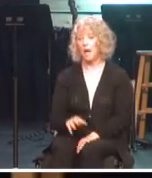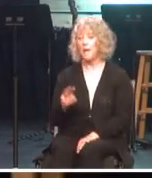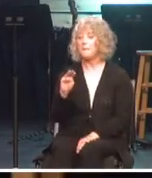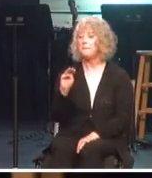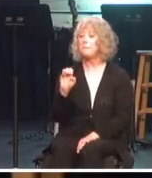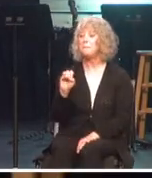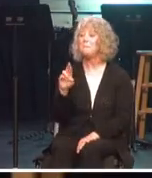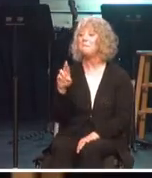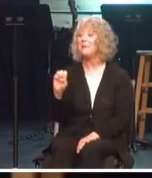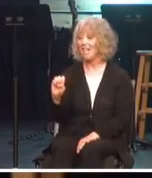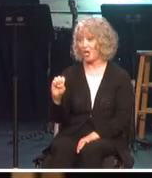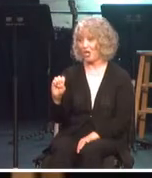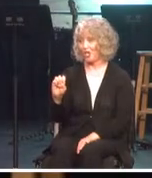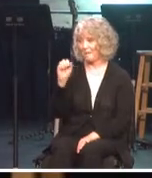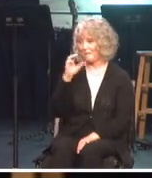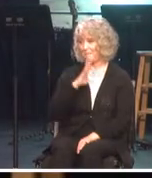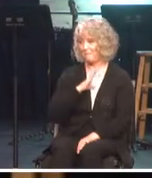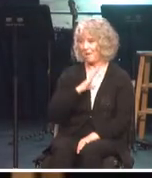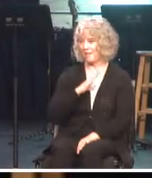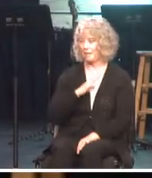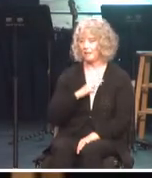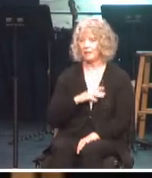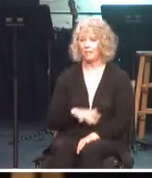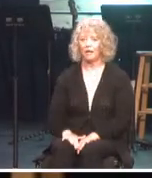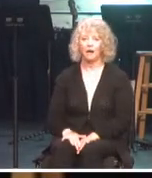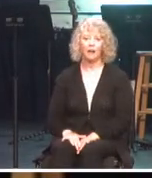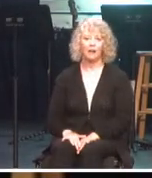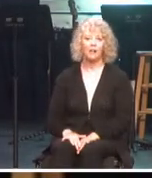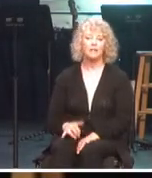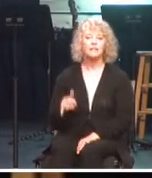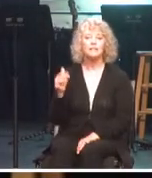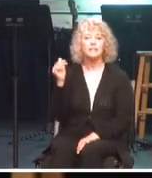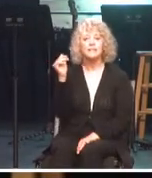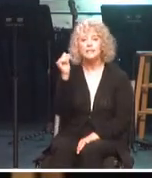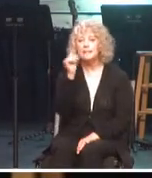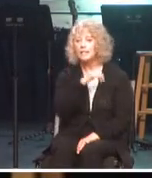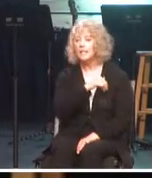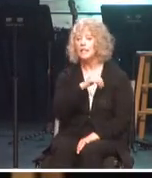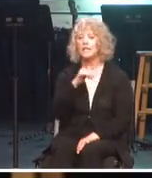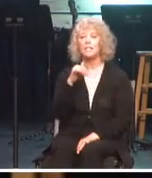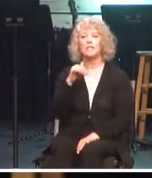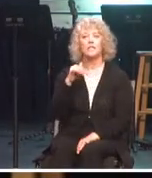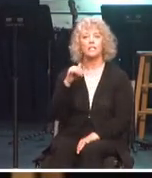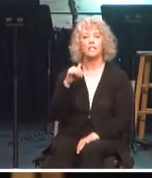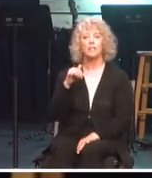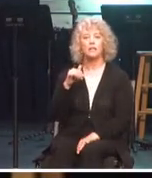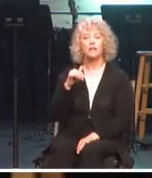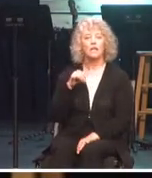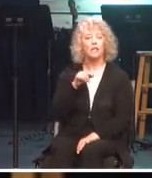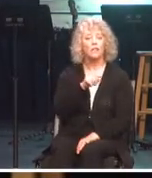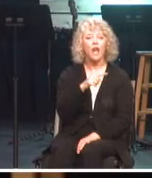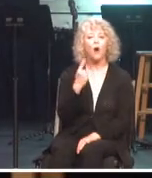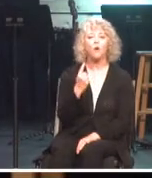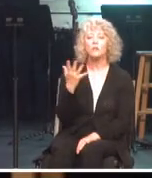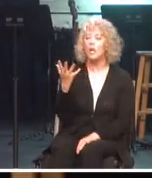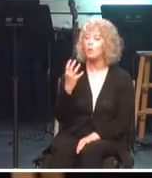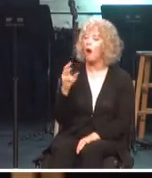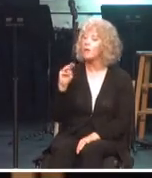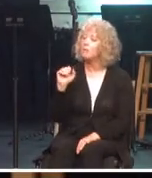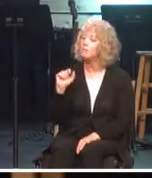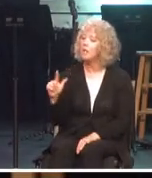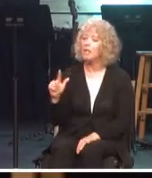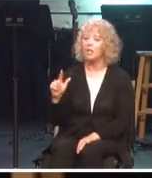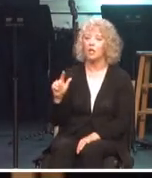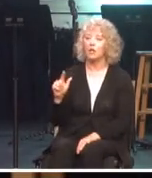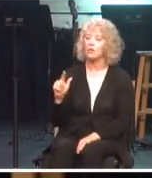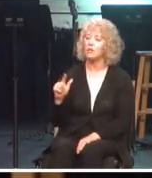Well, that's just sinfully foolish, right? Because they're coming to him saying, we want another meal. Do something supernatural. So obviously he's more